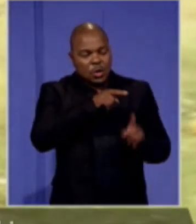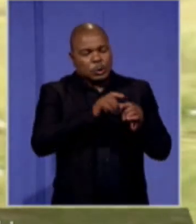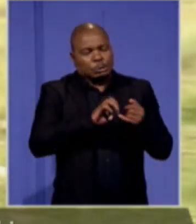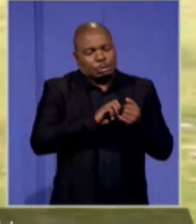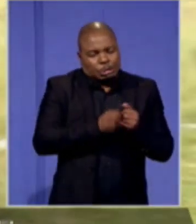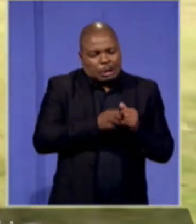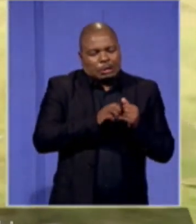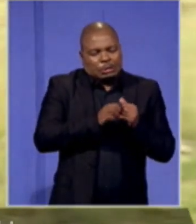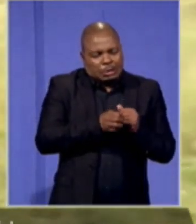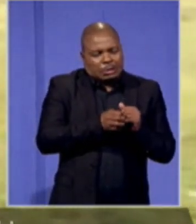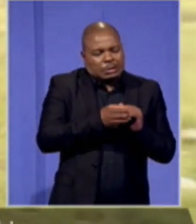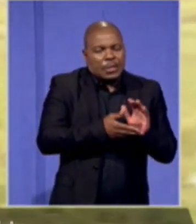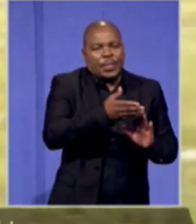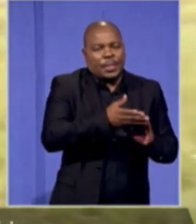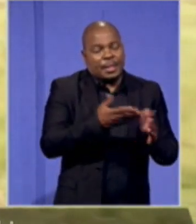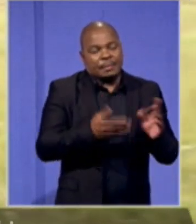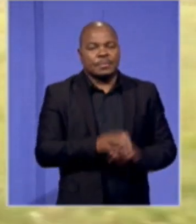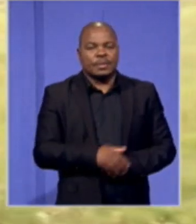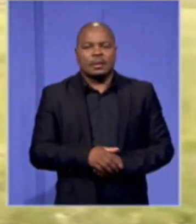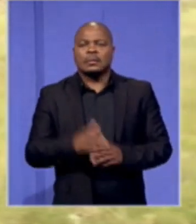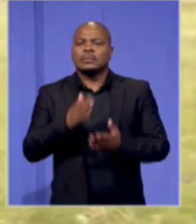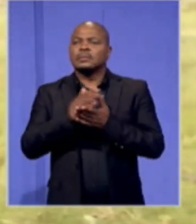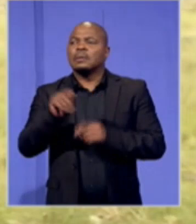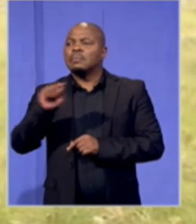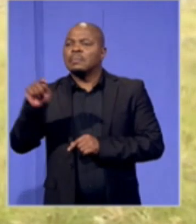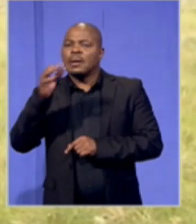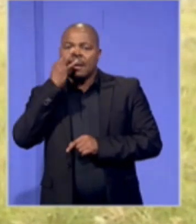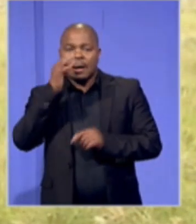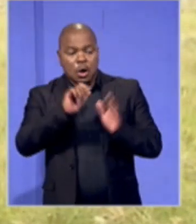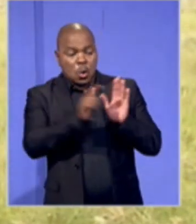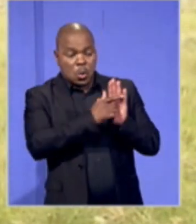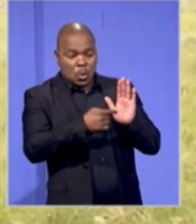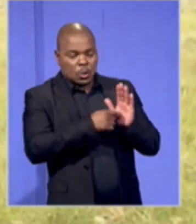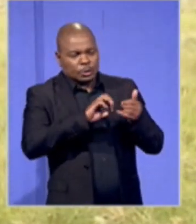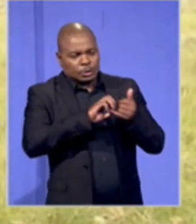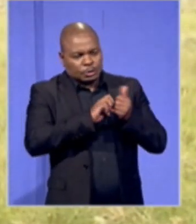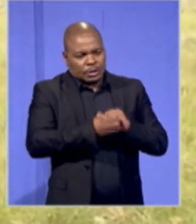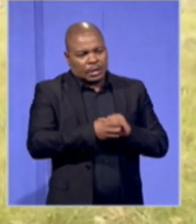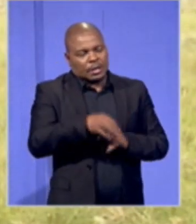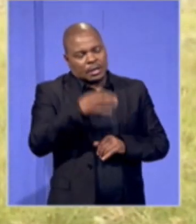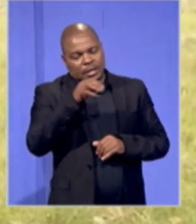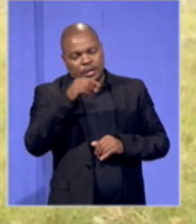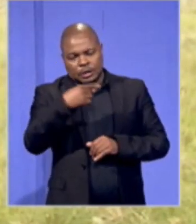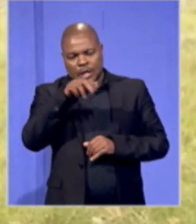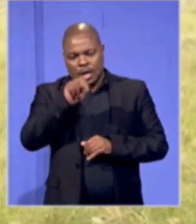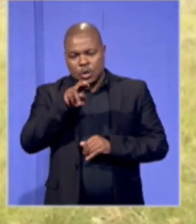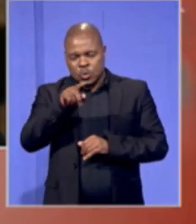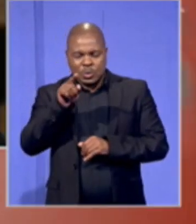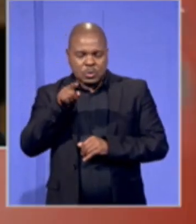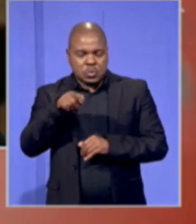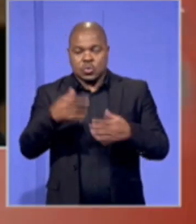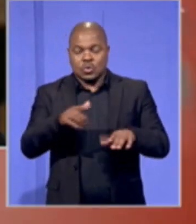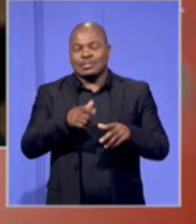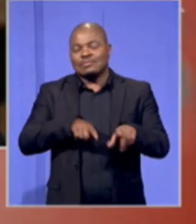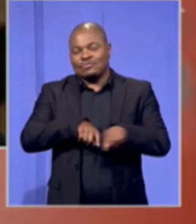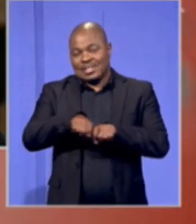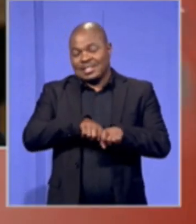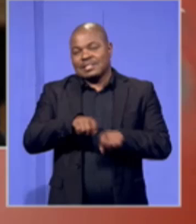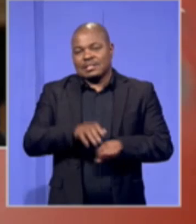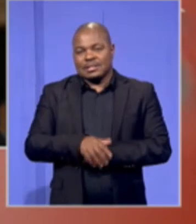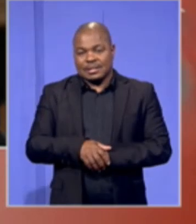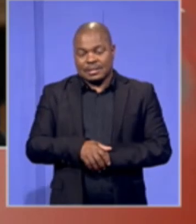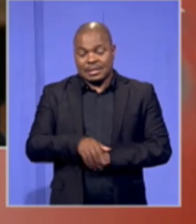horse. Ama maikutlo a re molao ona ke teko e matla ho bona botsitso ka ra mmuso wa kopanelo. This could be a very